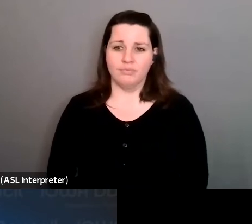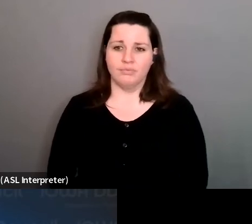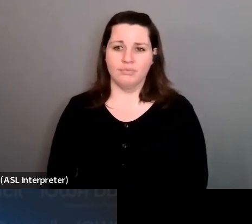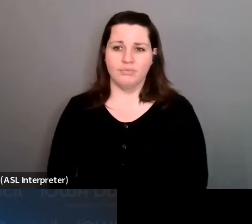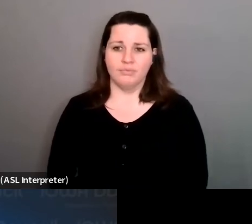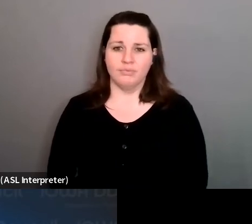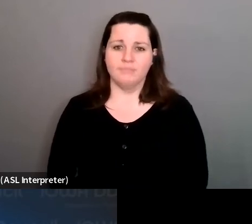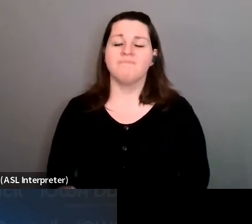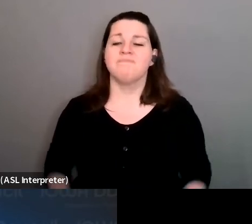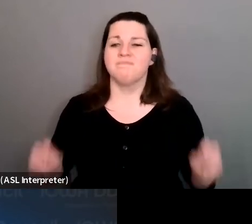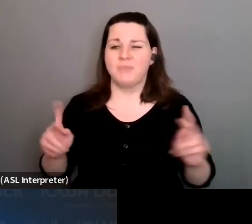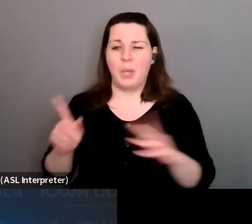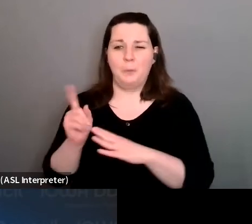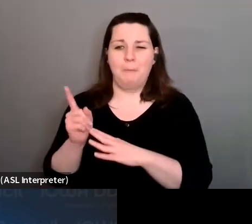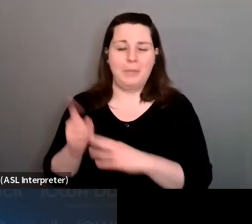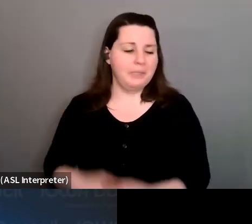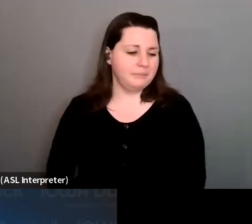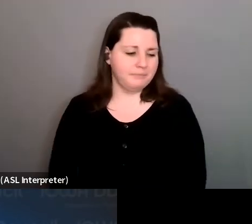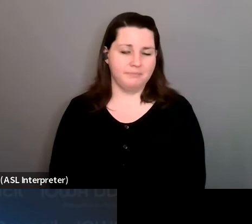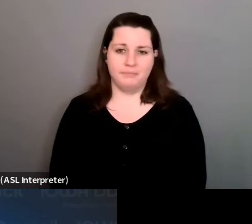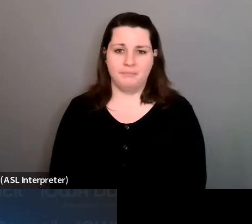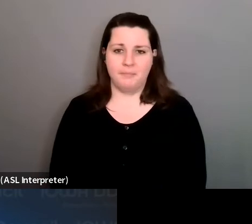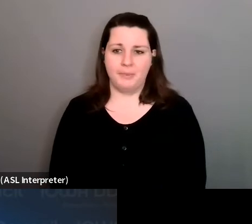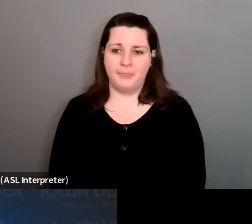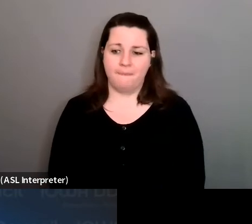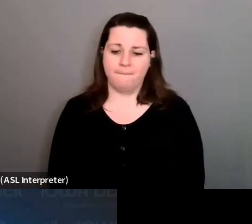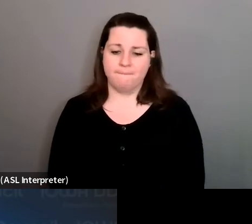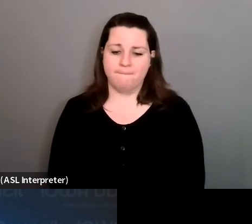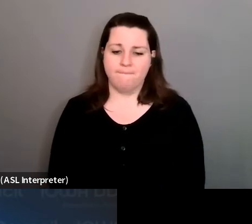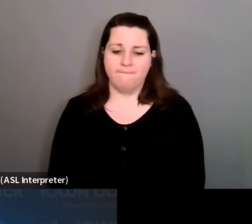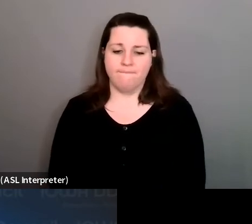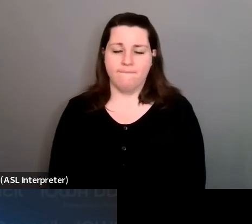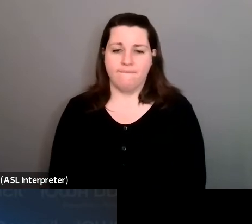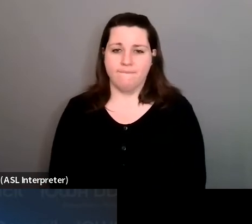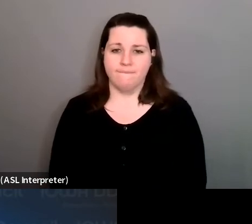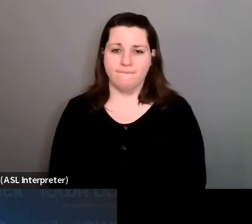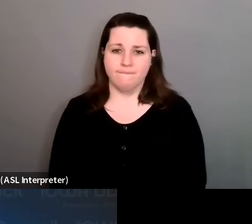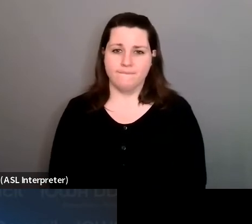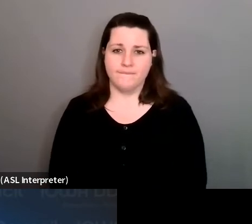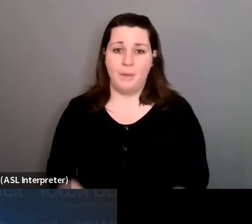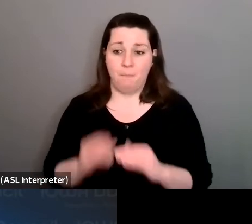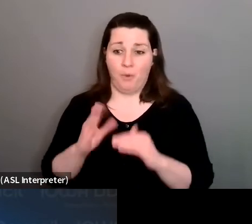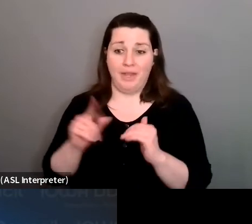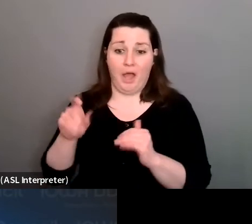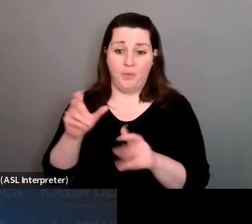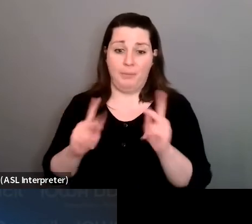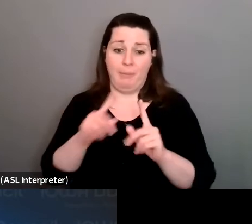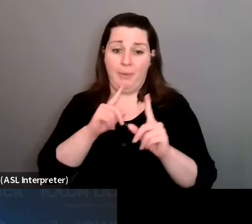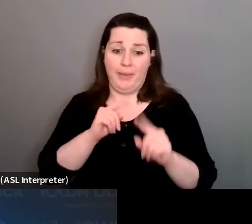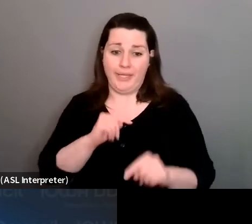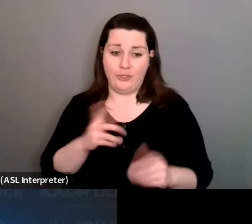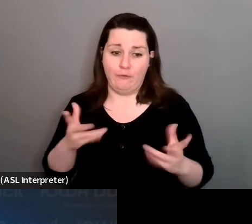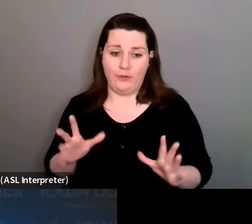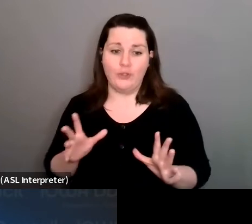All right, we'll just give it one more minute or a few more seconds. It's looked like we've got over 100 people that have answered it so far, so